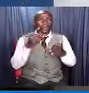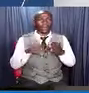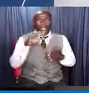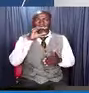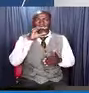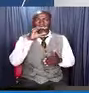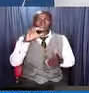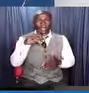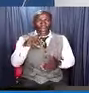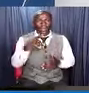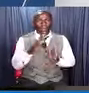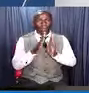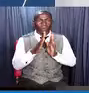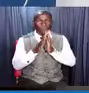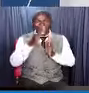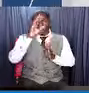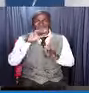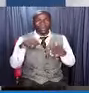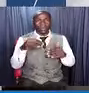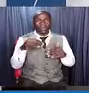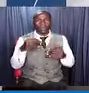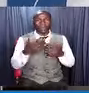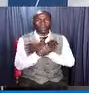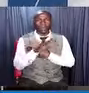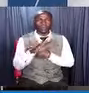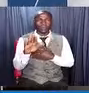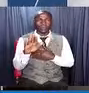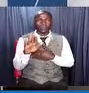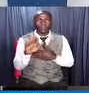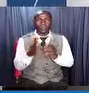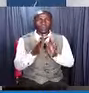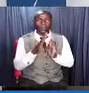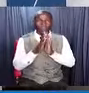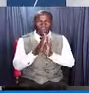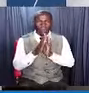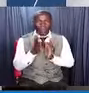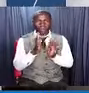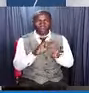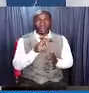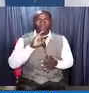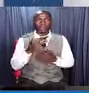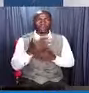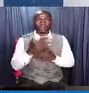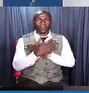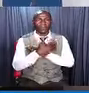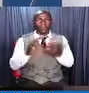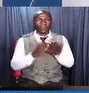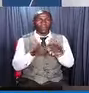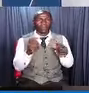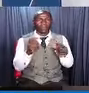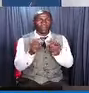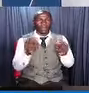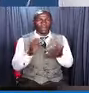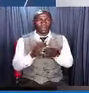my friends if you do whatsoever I command you. Unamwomba Mungu rafiki yako. You are praying to God, are you his friend? Unamwomba Bwana Yesu wewe rafiki yako. You are praying to the Lord Jesus, are you his friend?